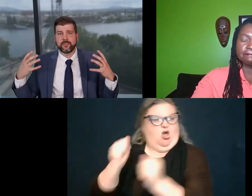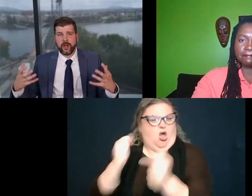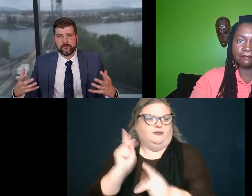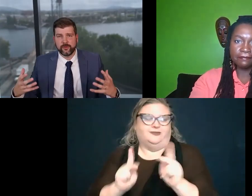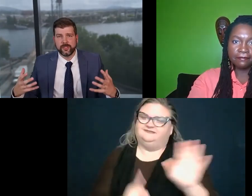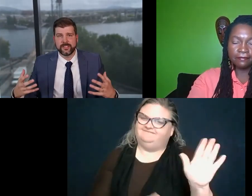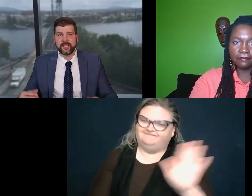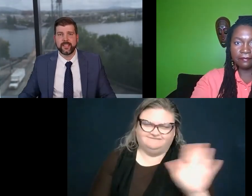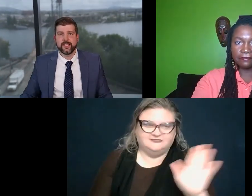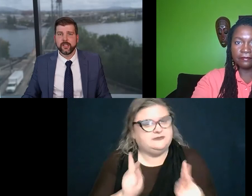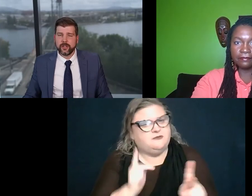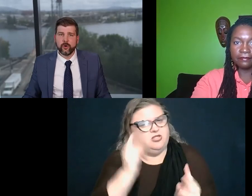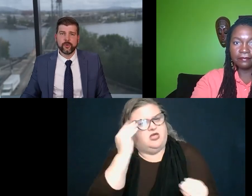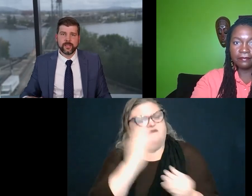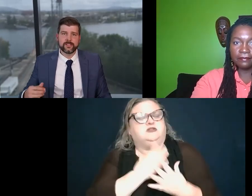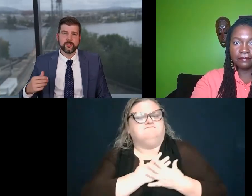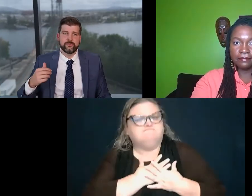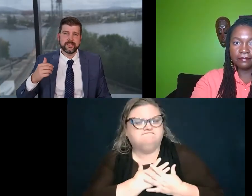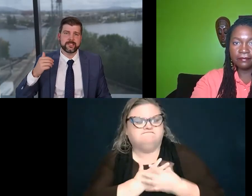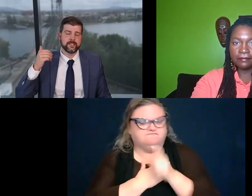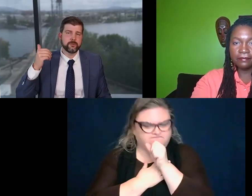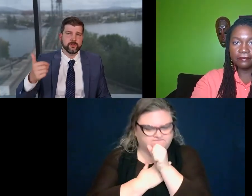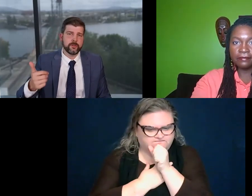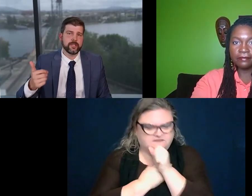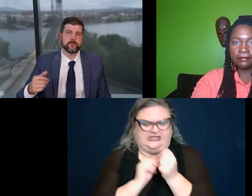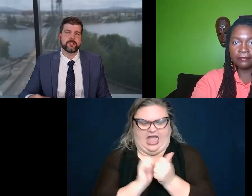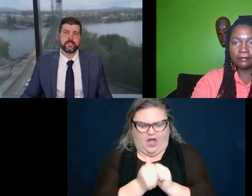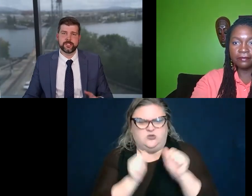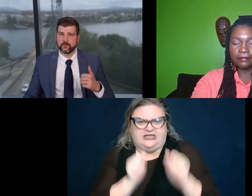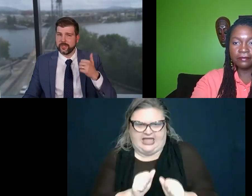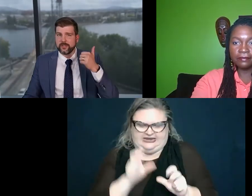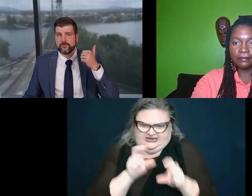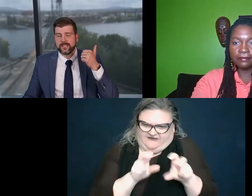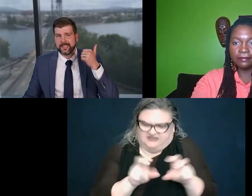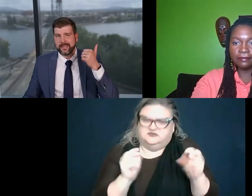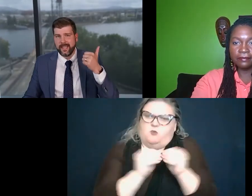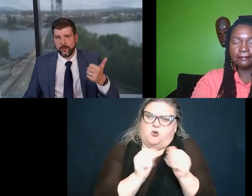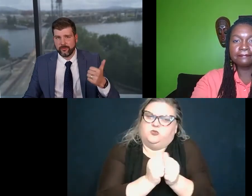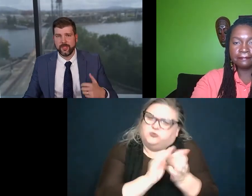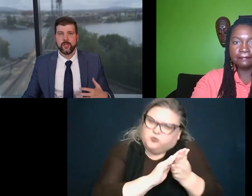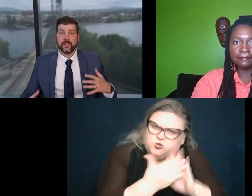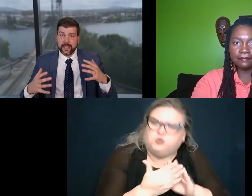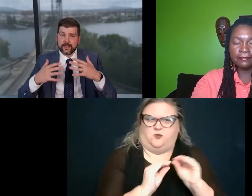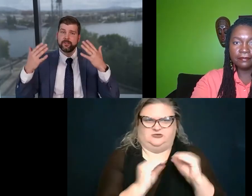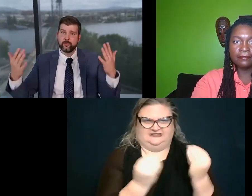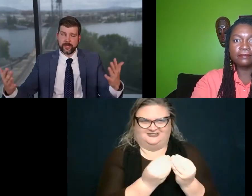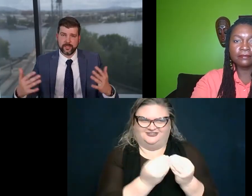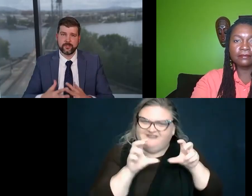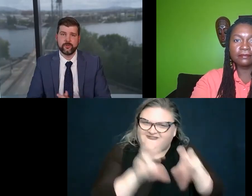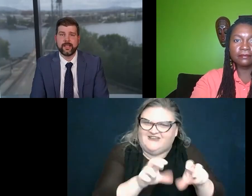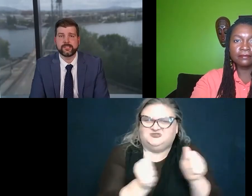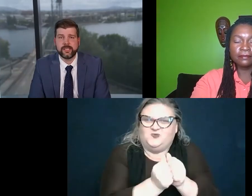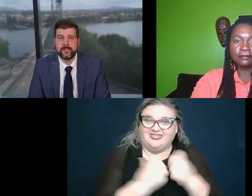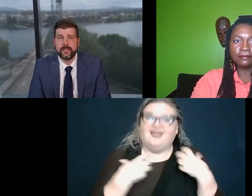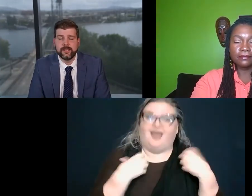being thoughtful and saying, no, we need to invest in community-based organizations. We need to invest in health. And we need